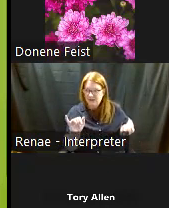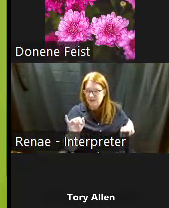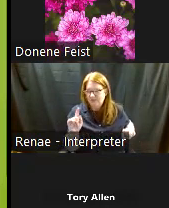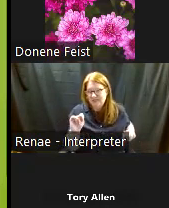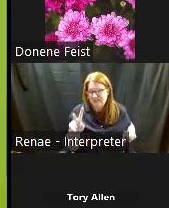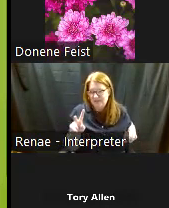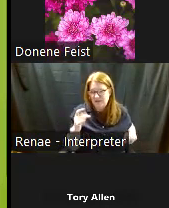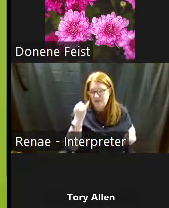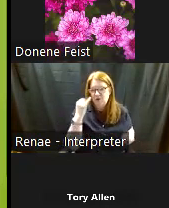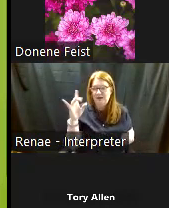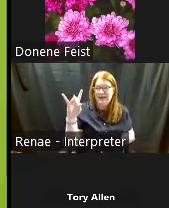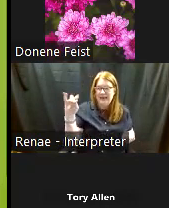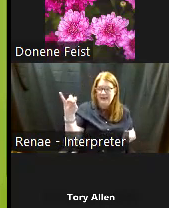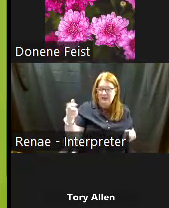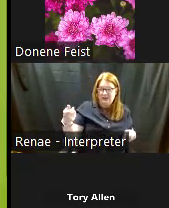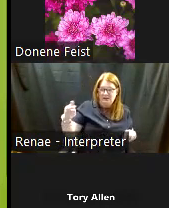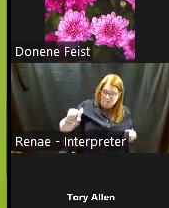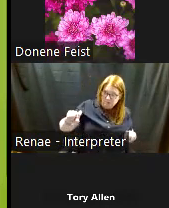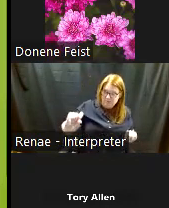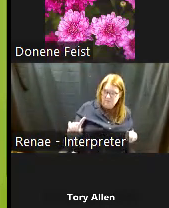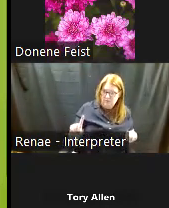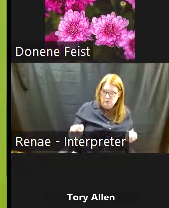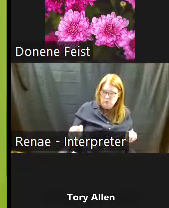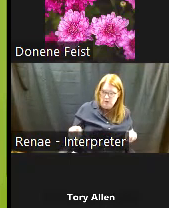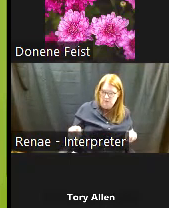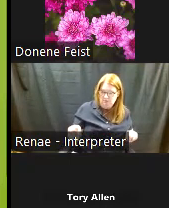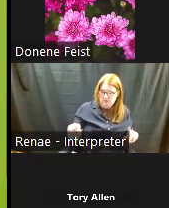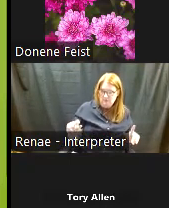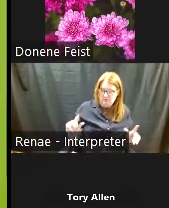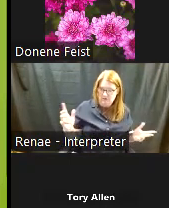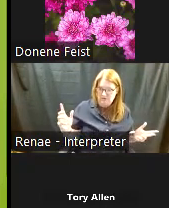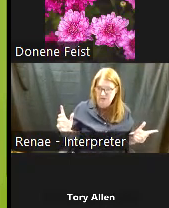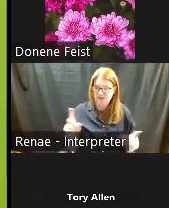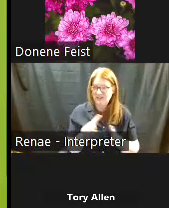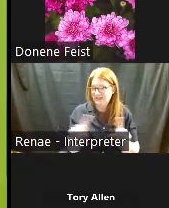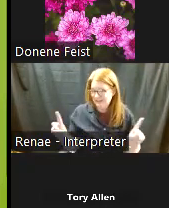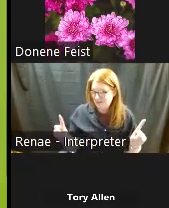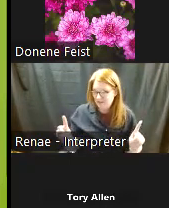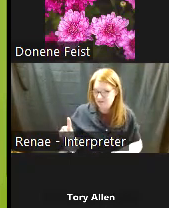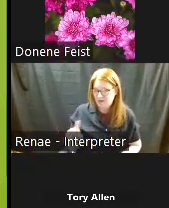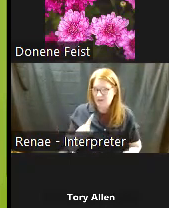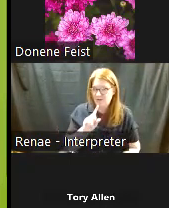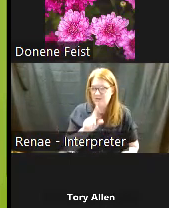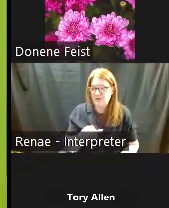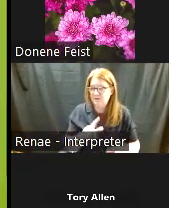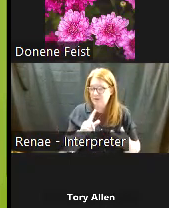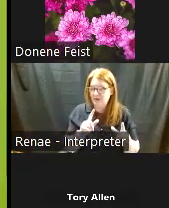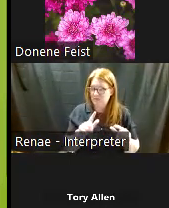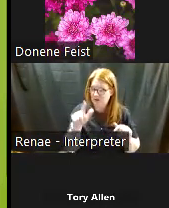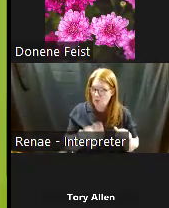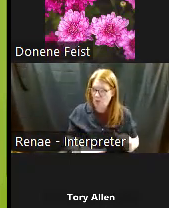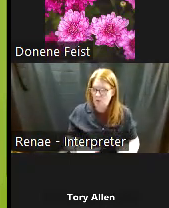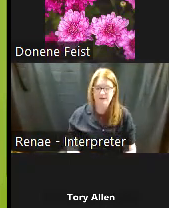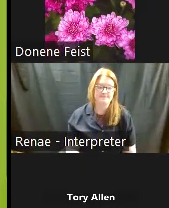you're at 80, you know, and you turn it down to 20, so the difference in the volume, the response is going to get smaller as we turn the volume